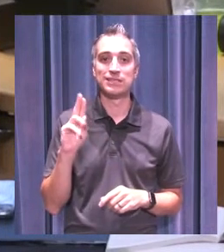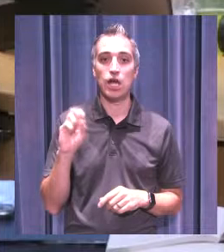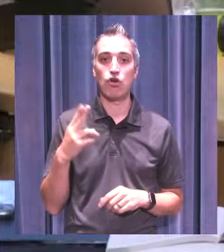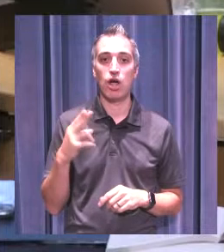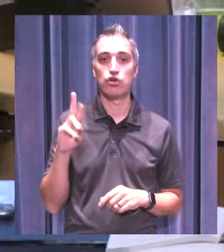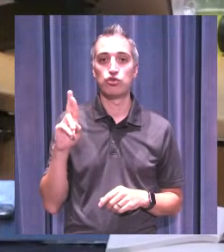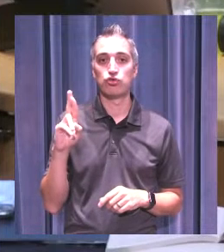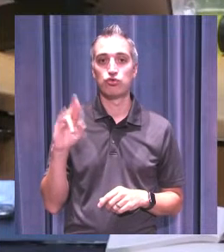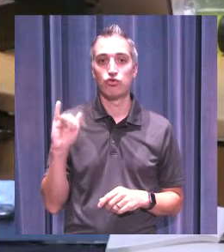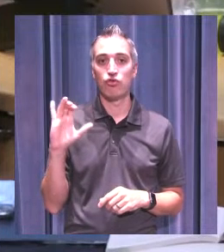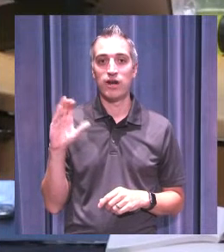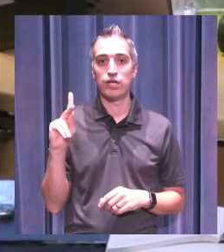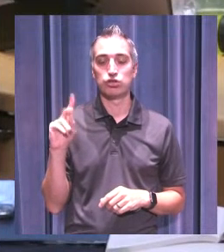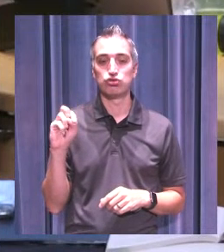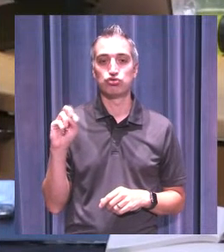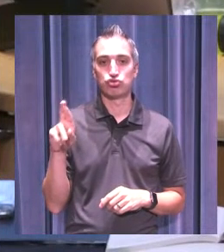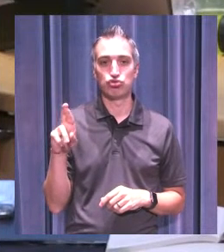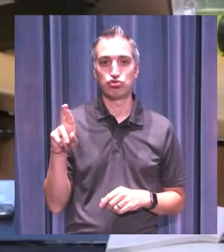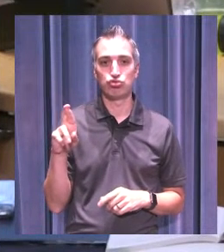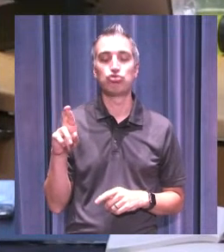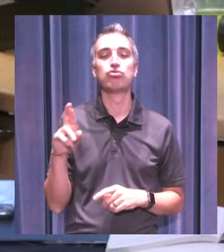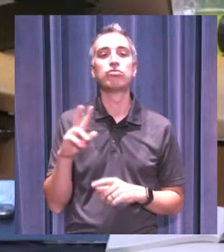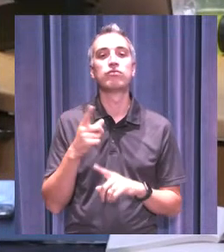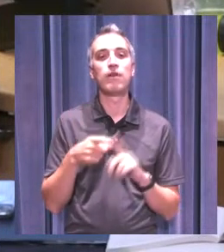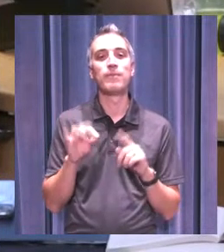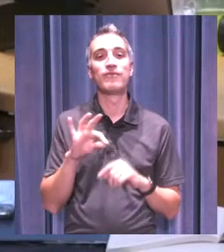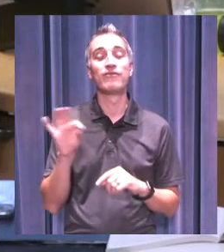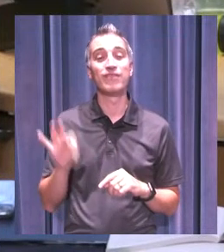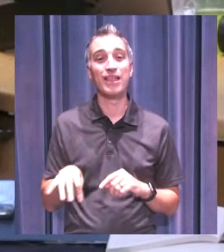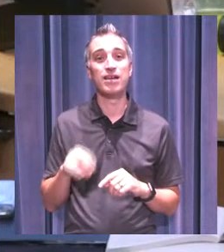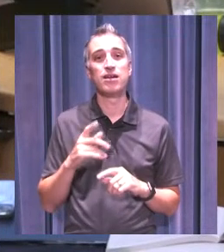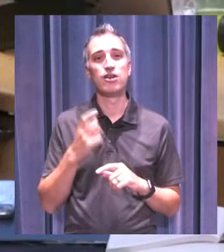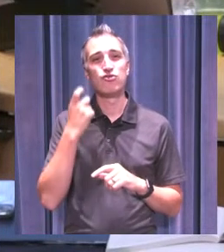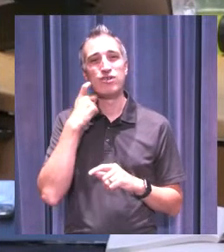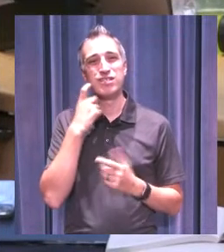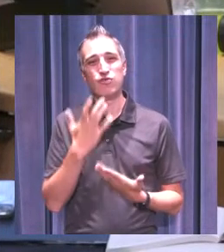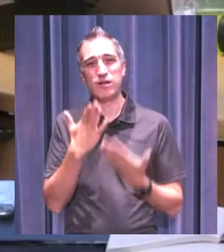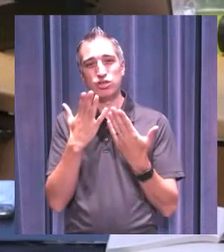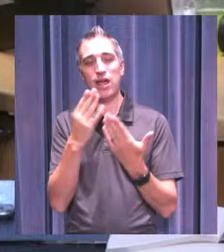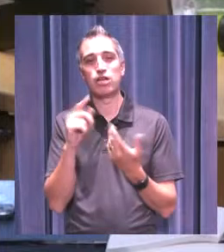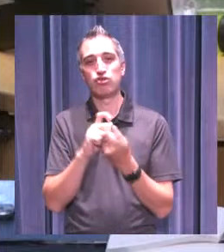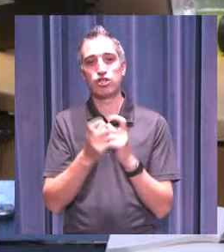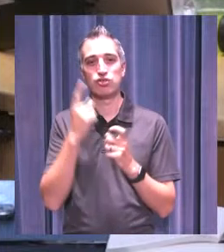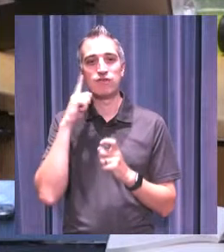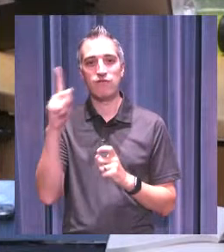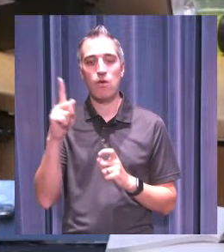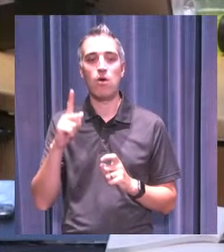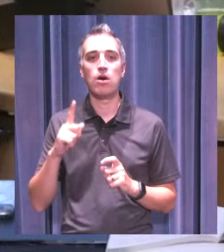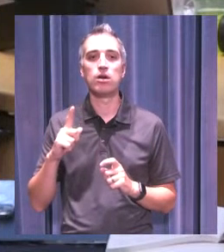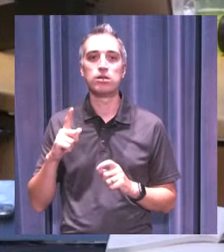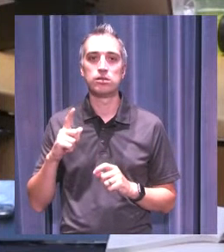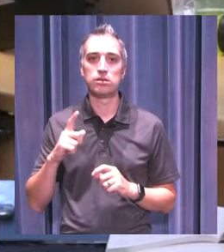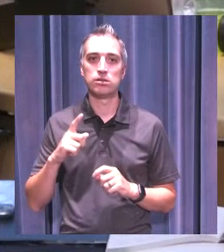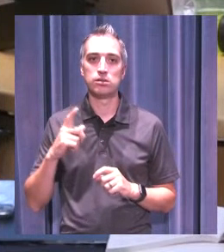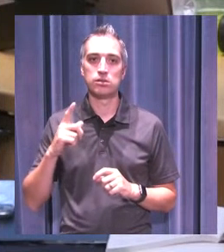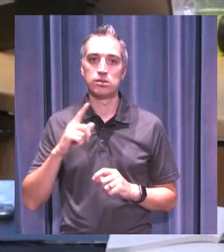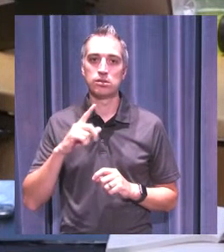Flint on the topic of recent recommendations and changes to candidate qualifications.